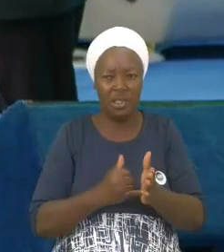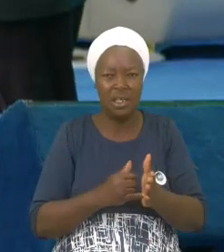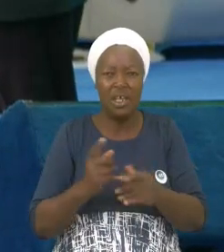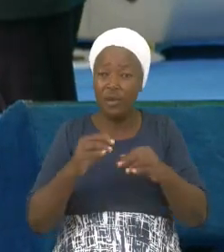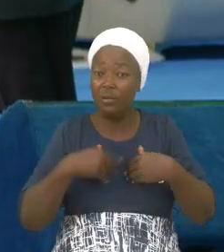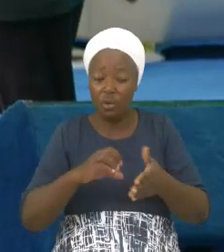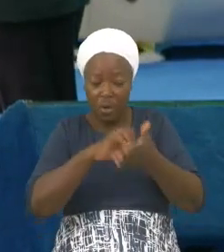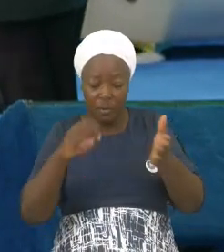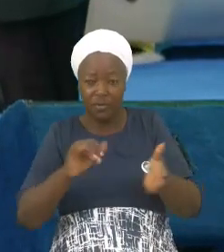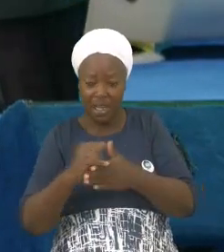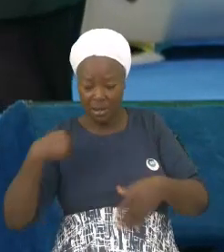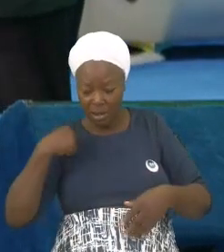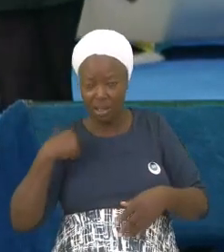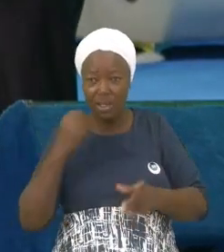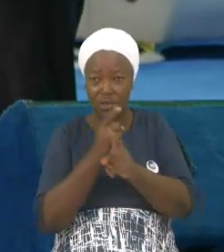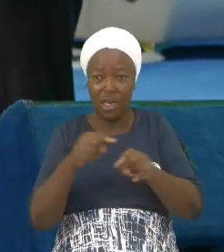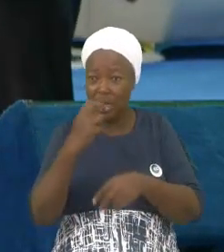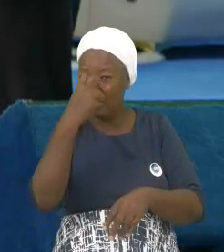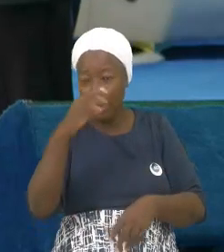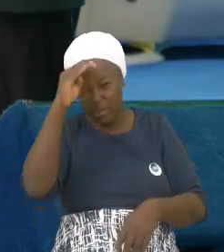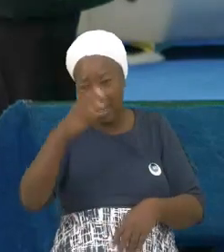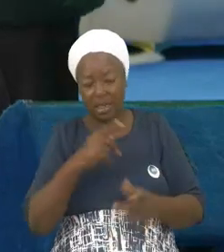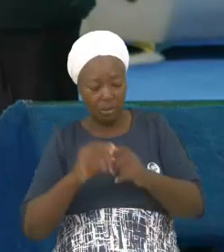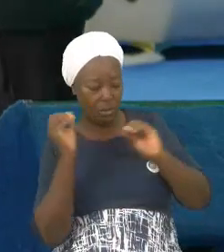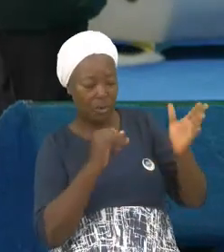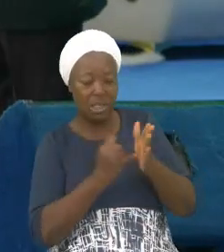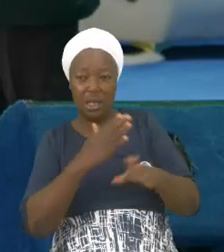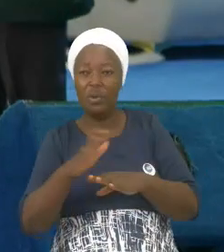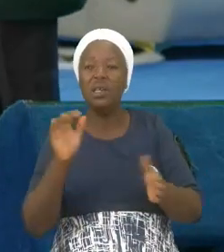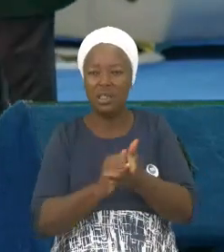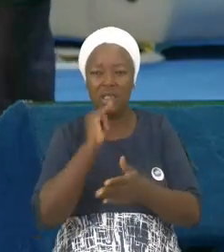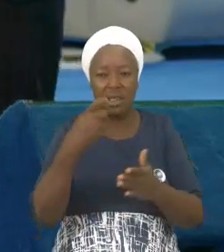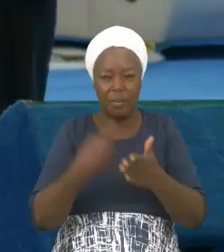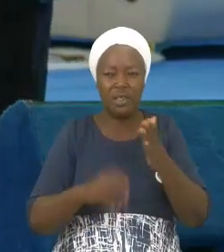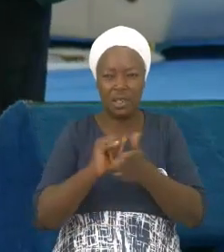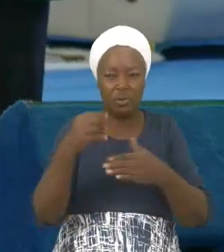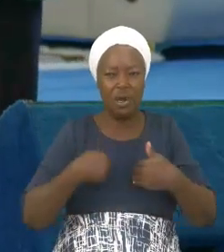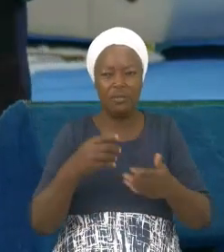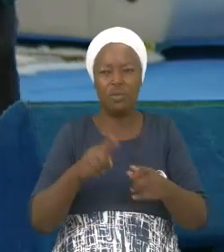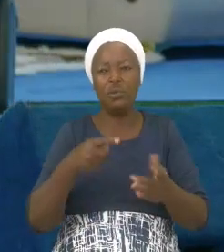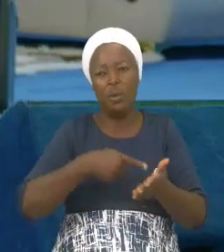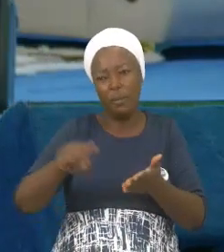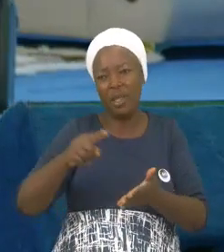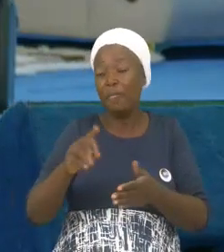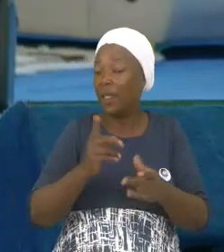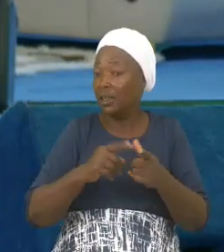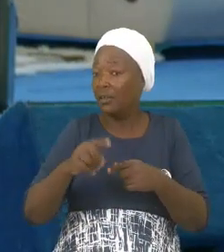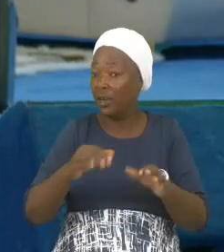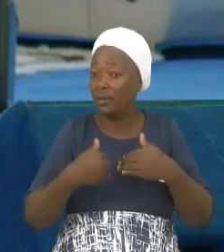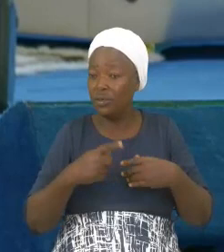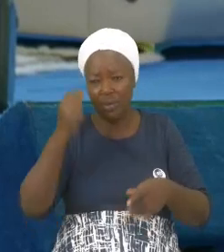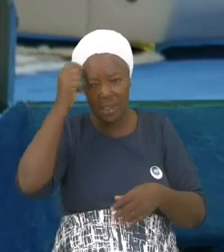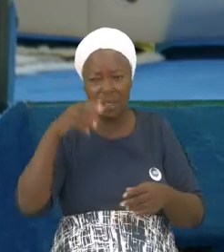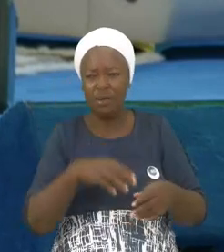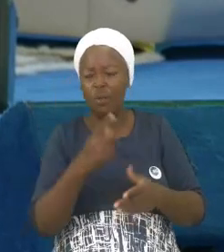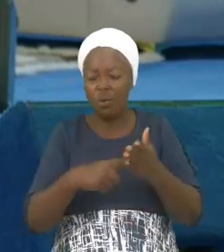garment of Bartimaeus and throw it away, that's the price you pay. And if you have to think, what things were gained